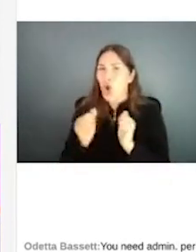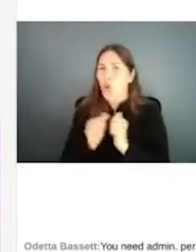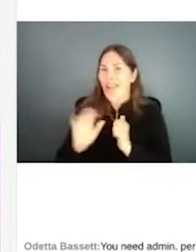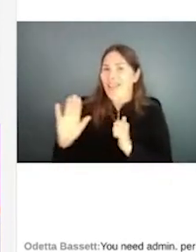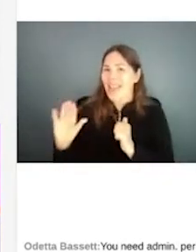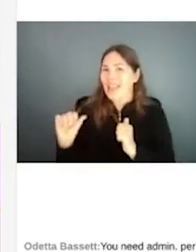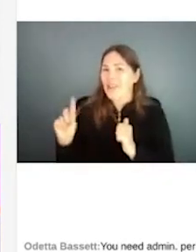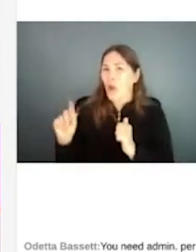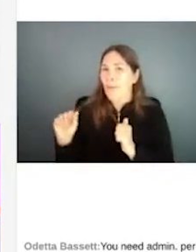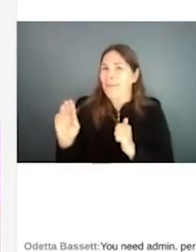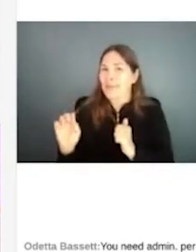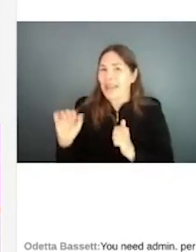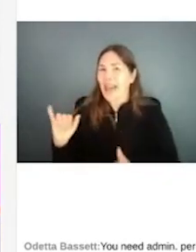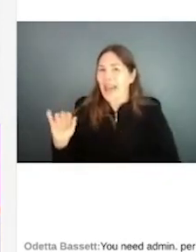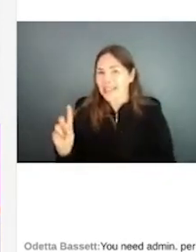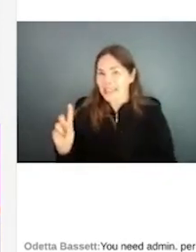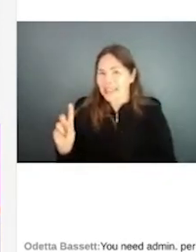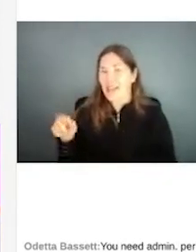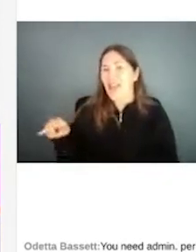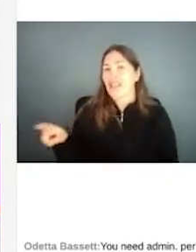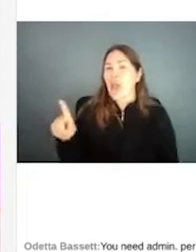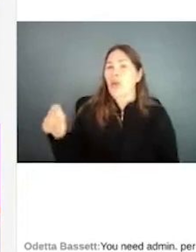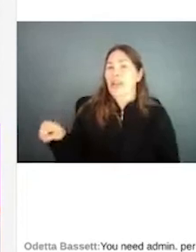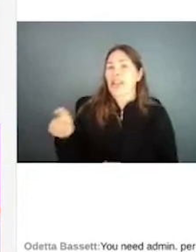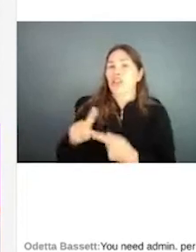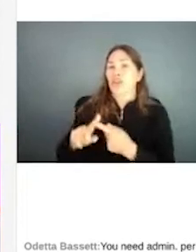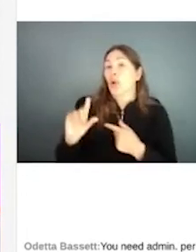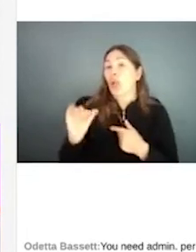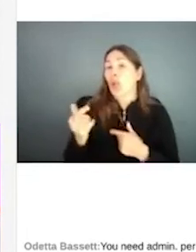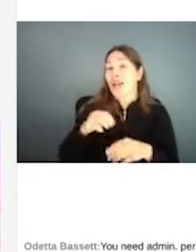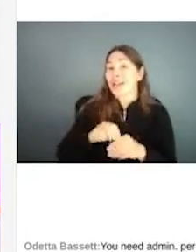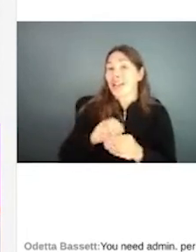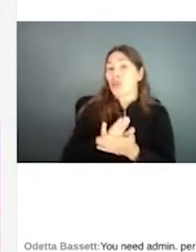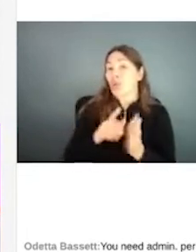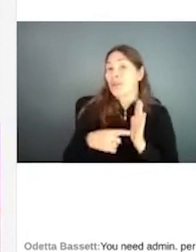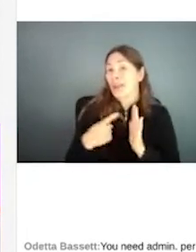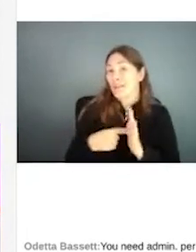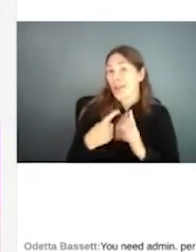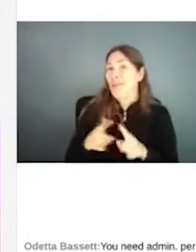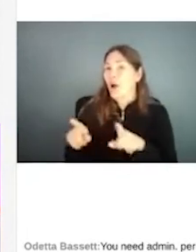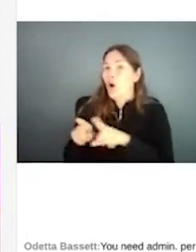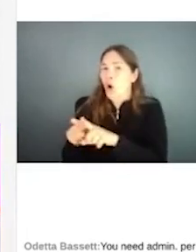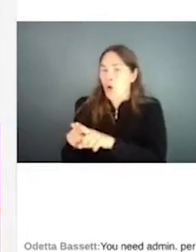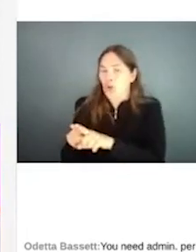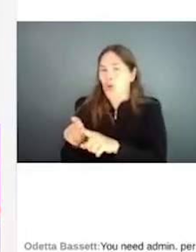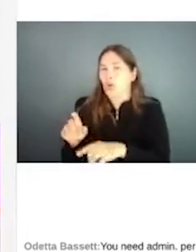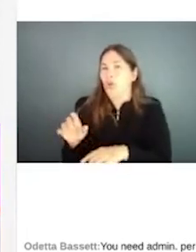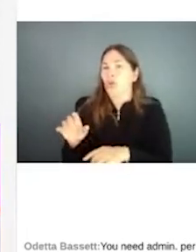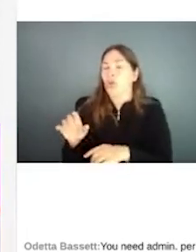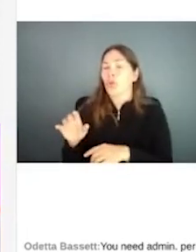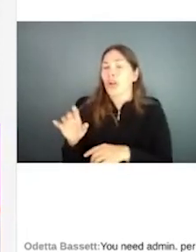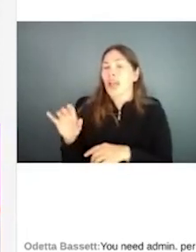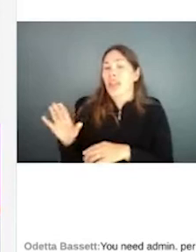Adobe ID, and they should need that to log in at school at times. But that's also how they go through